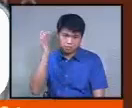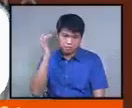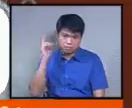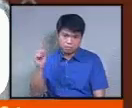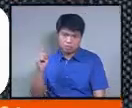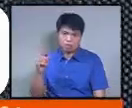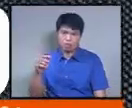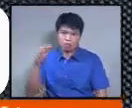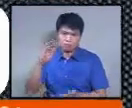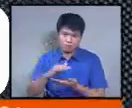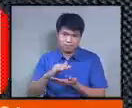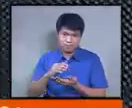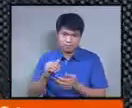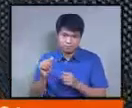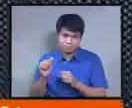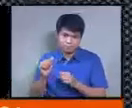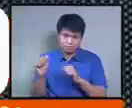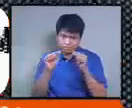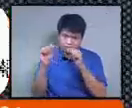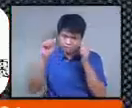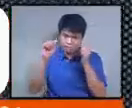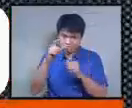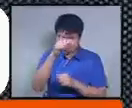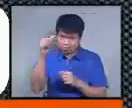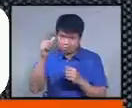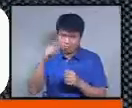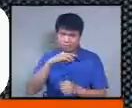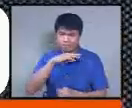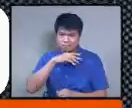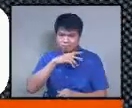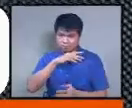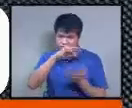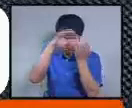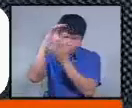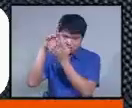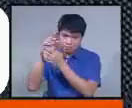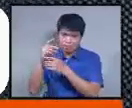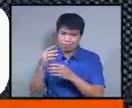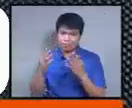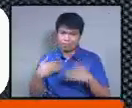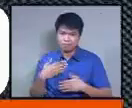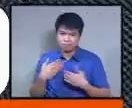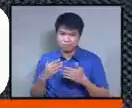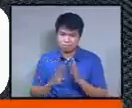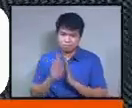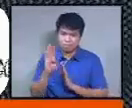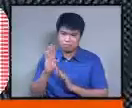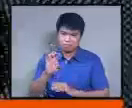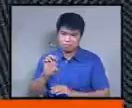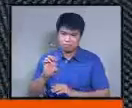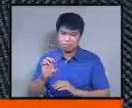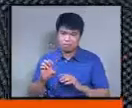air pollution natin. So we're very happy. We're very excited sa mga developments na to na first time na may electric vehicle